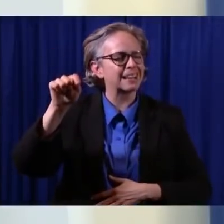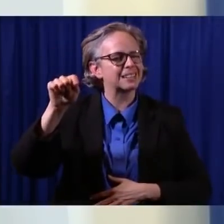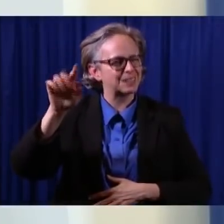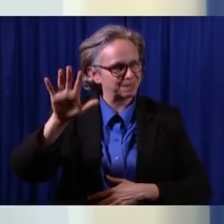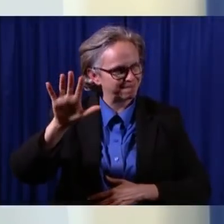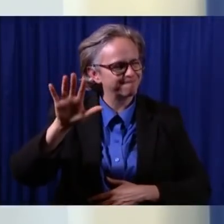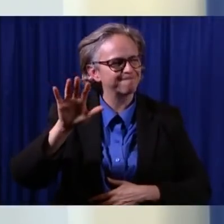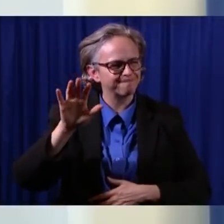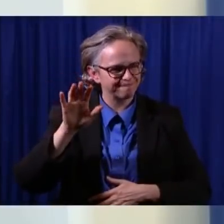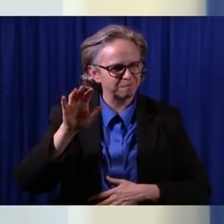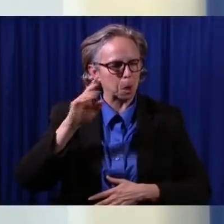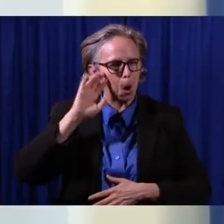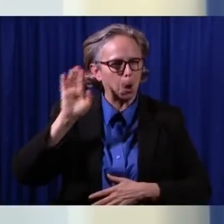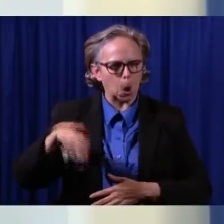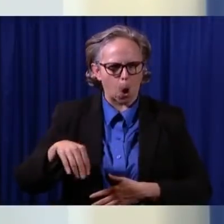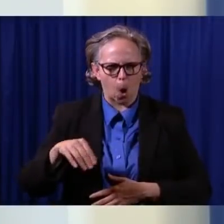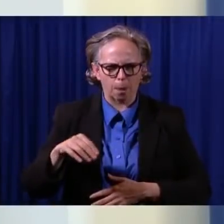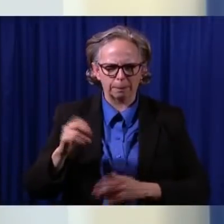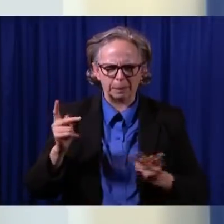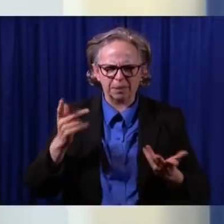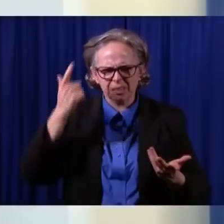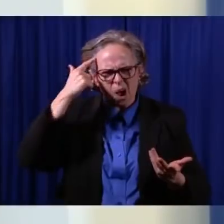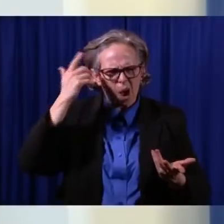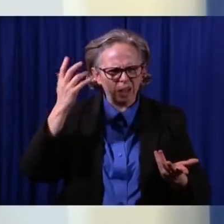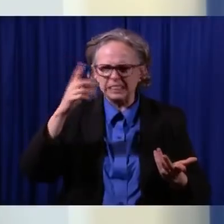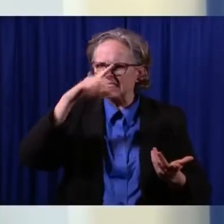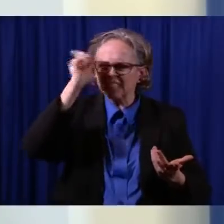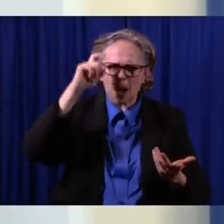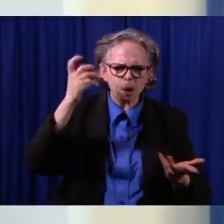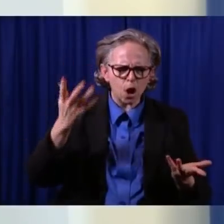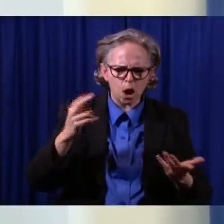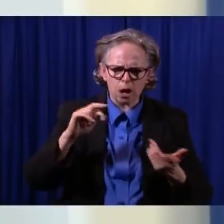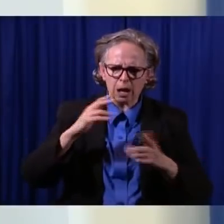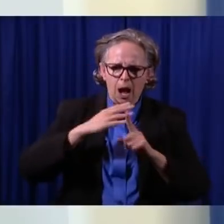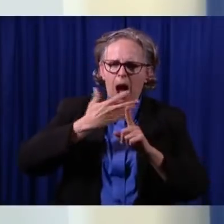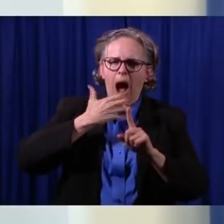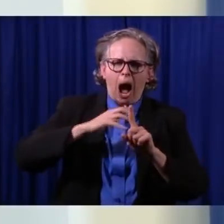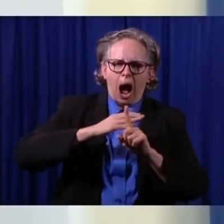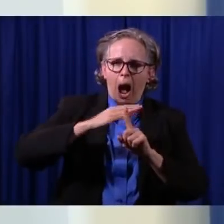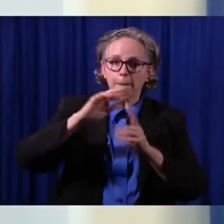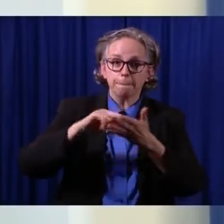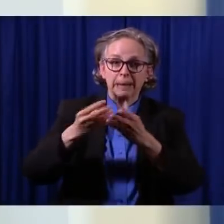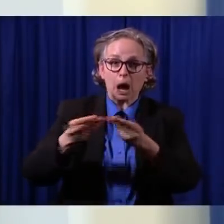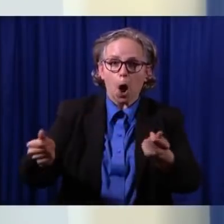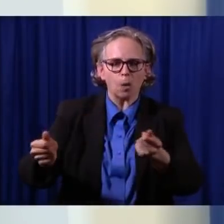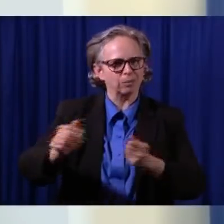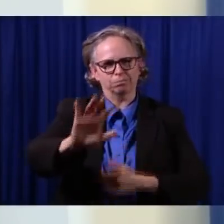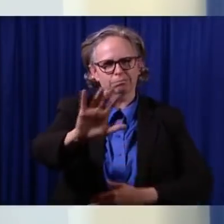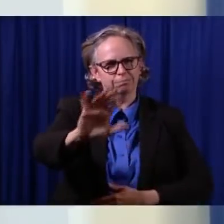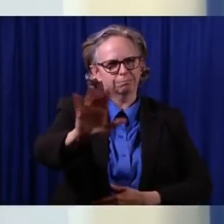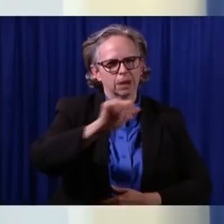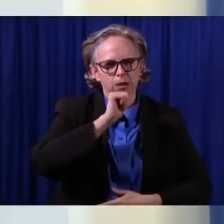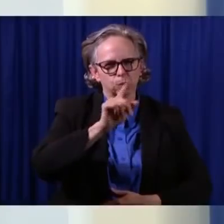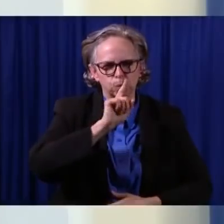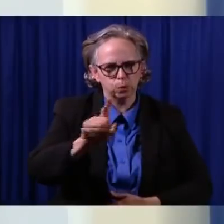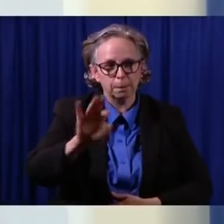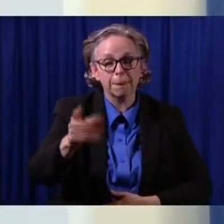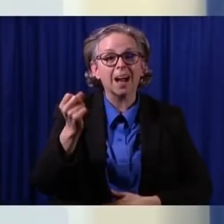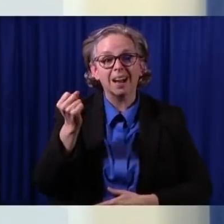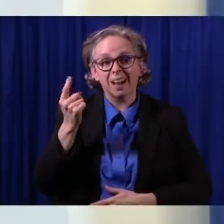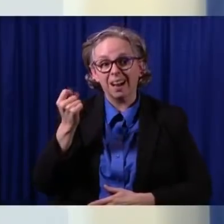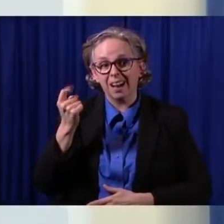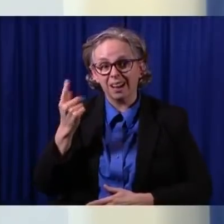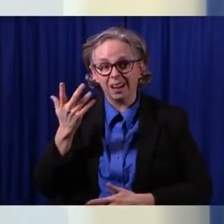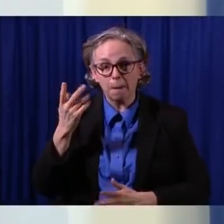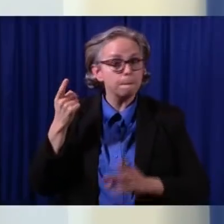people have thought in the summer, will this virus go away? We're not seeing it's going away because it's summer or the heat, but what we're seeing is when people are outdoors with